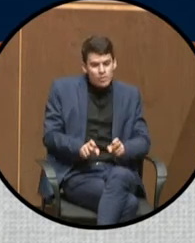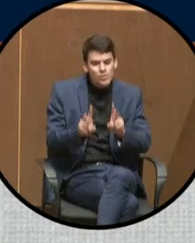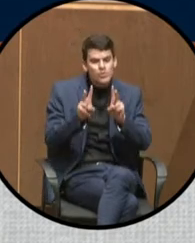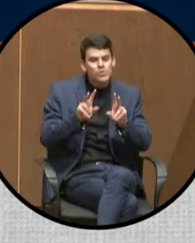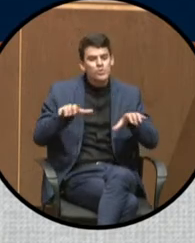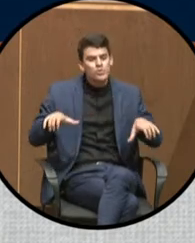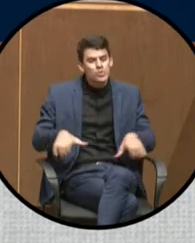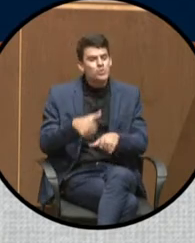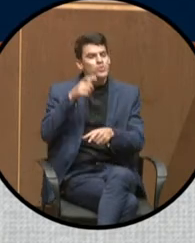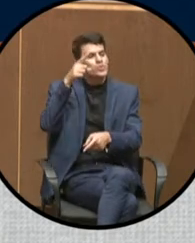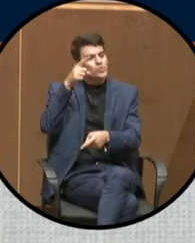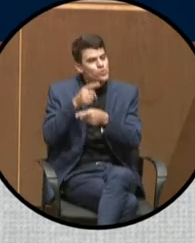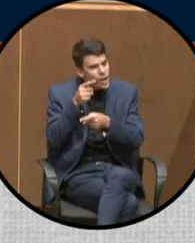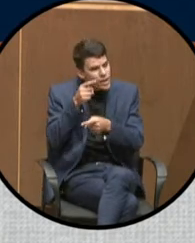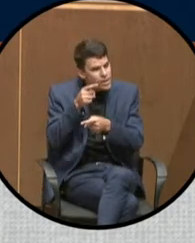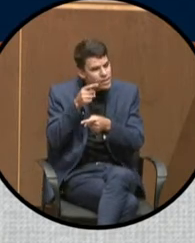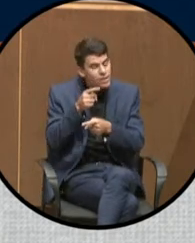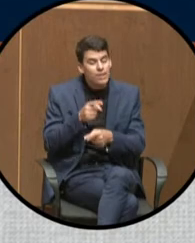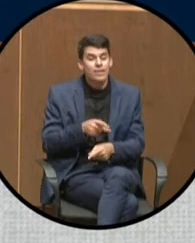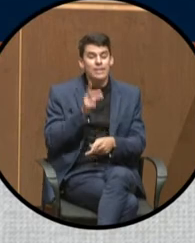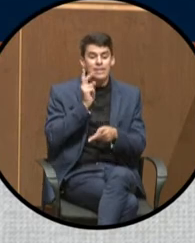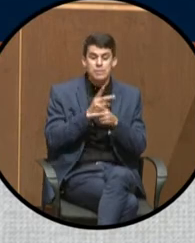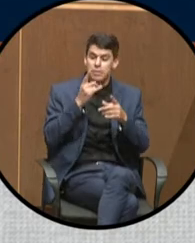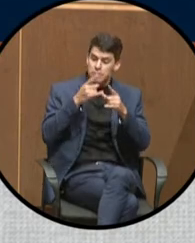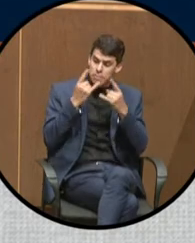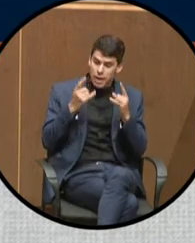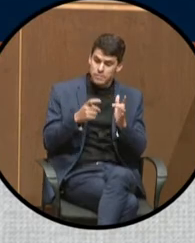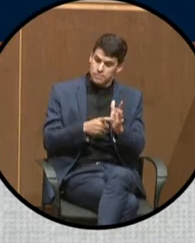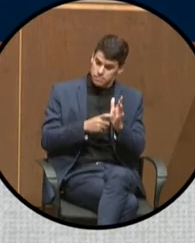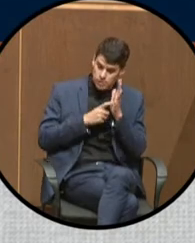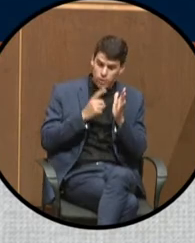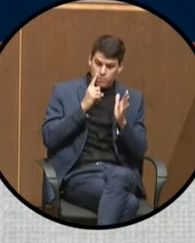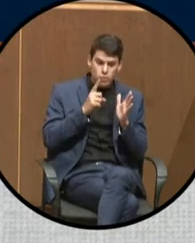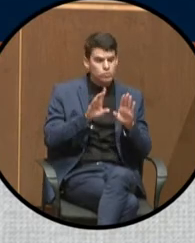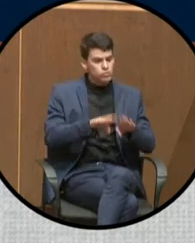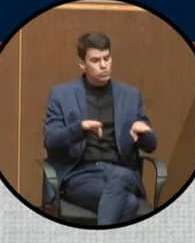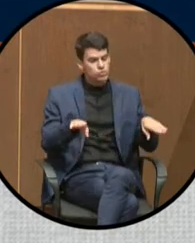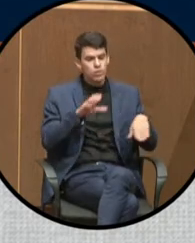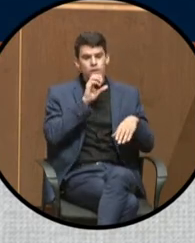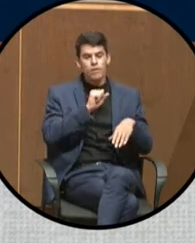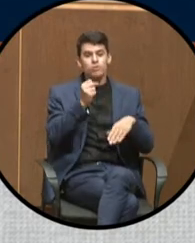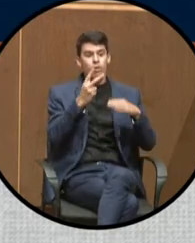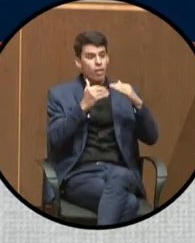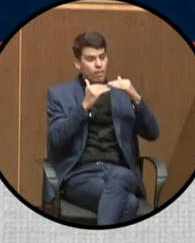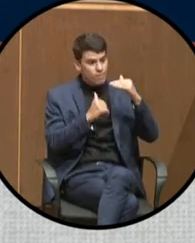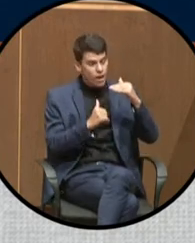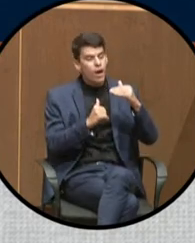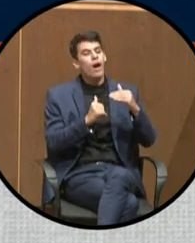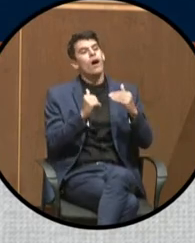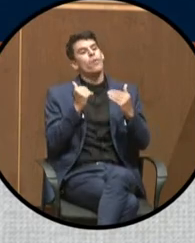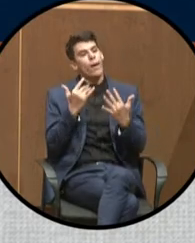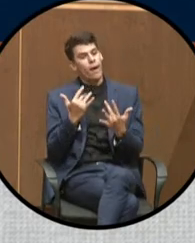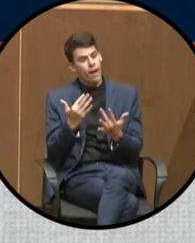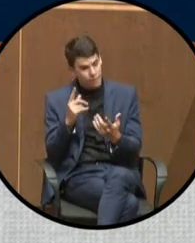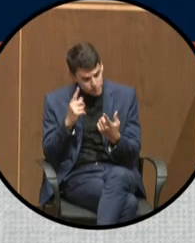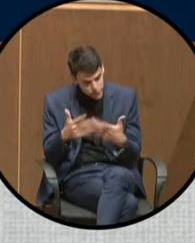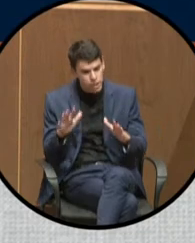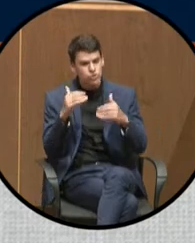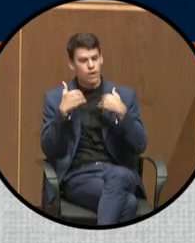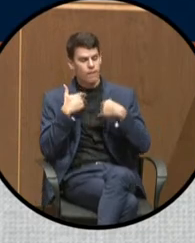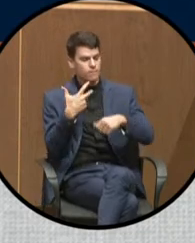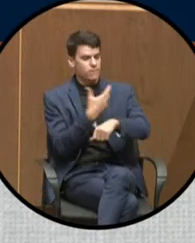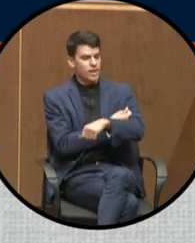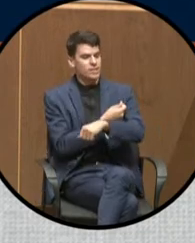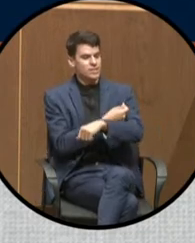is right." Keeping masks mandatory for children under 12 until there's a vaccine available for them is what